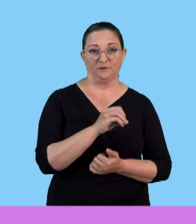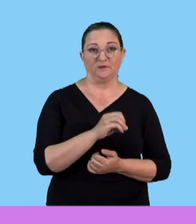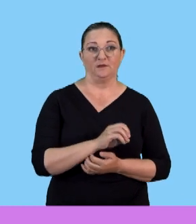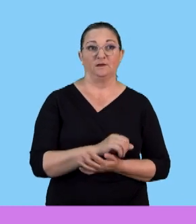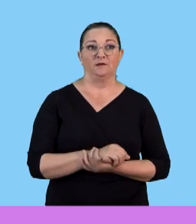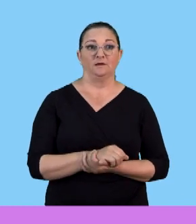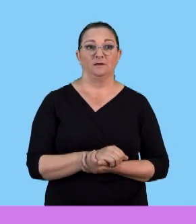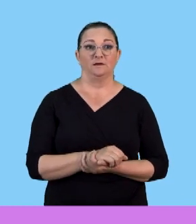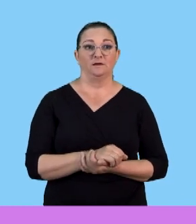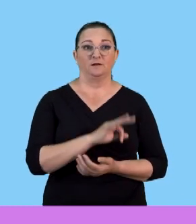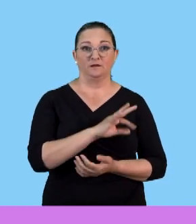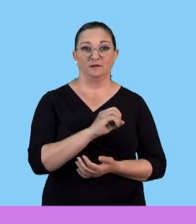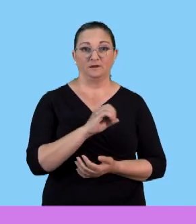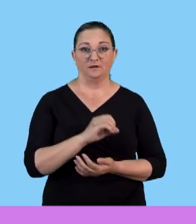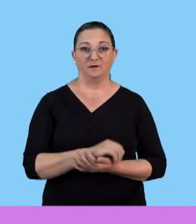200,